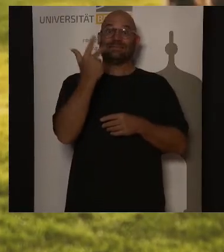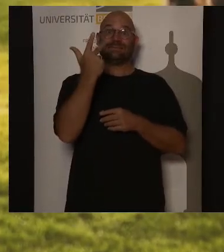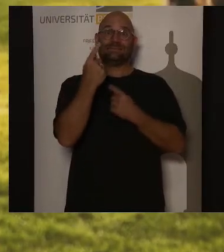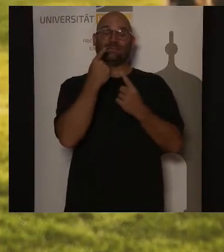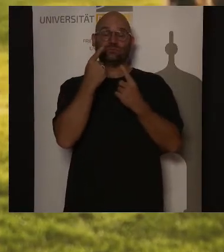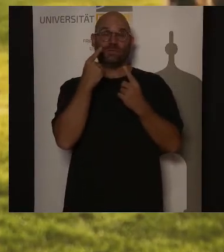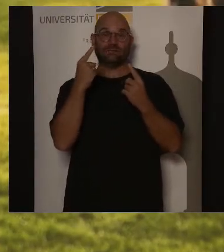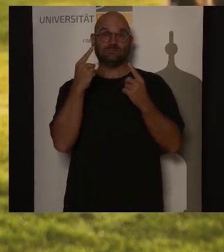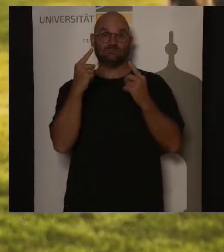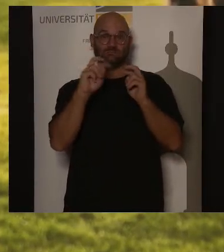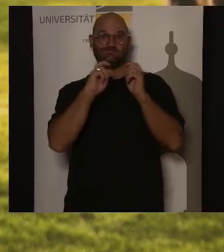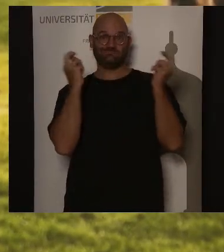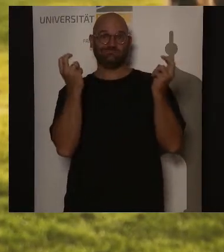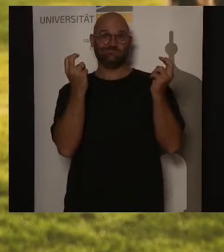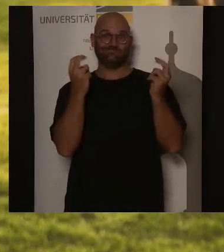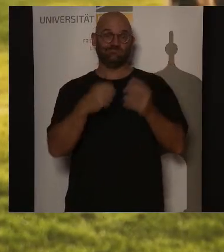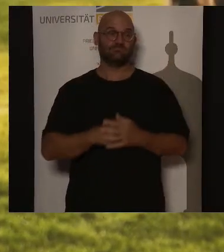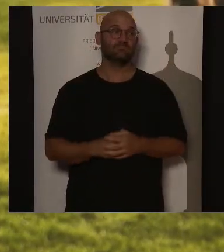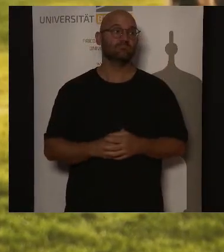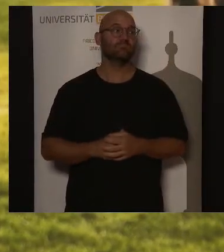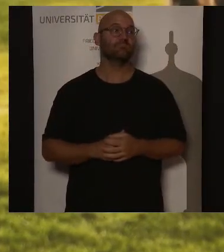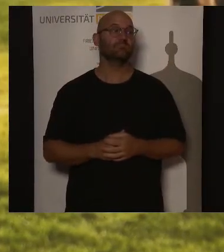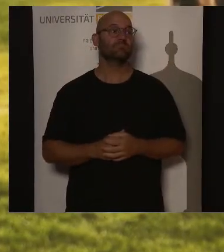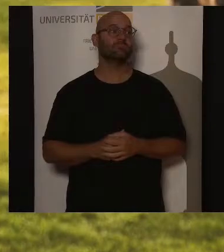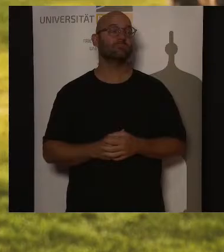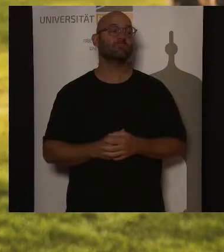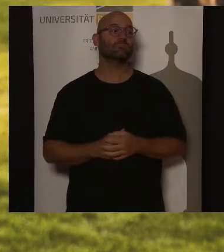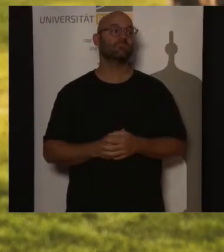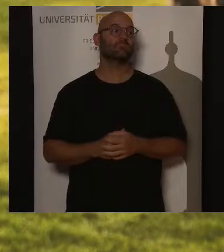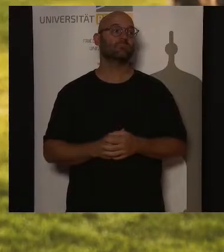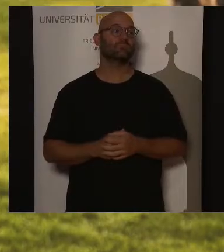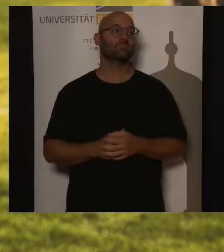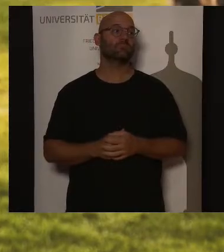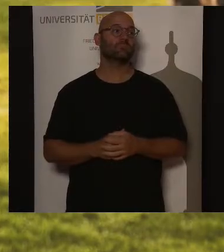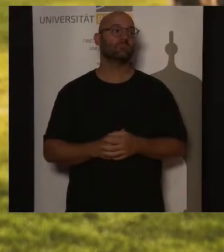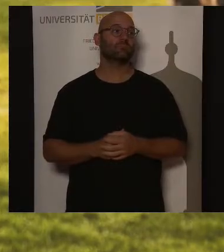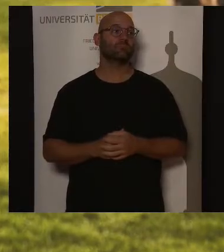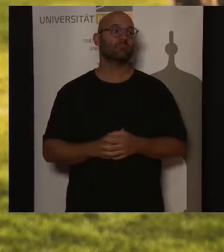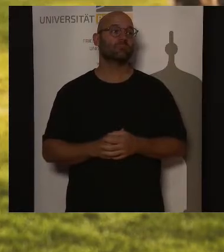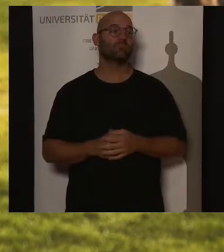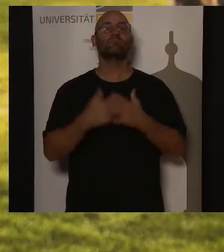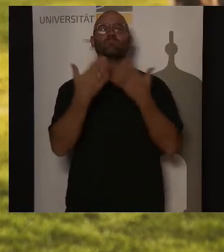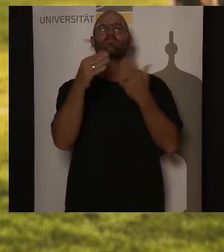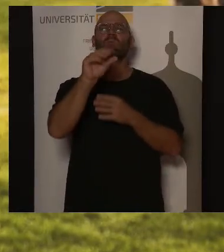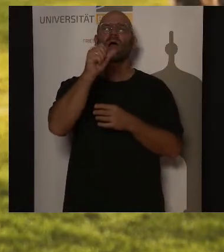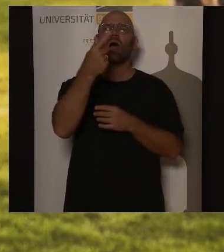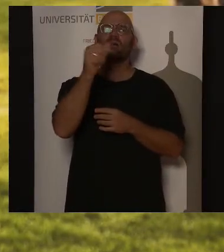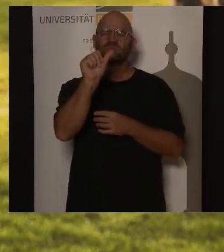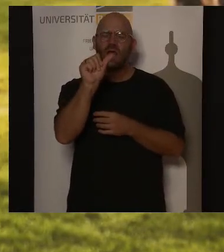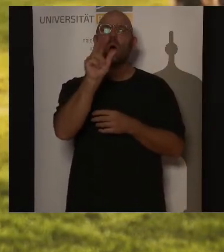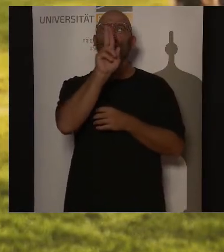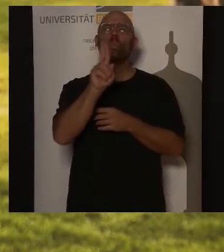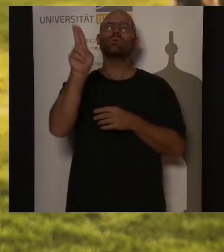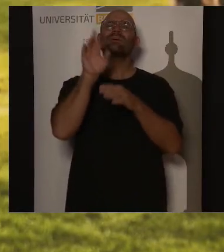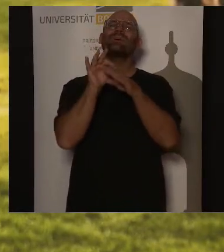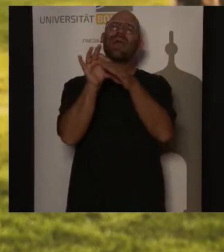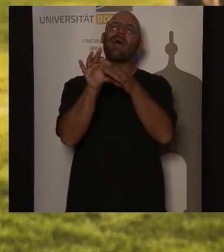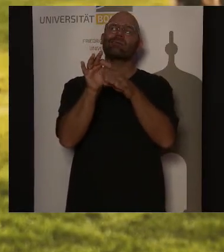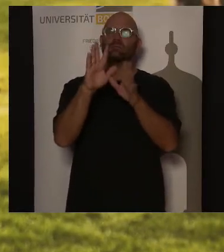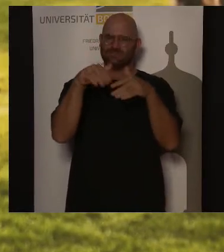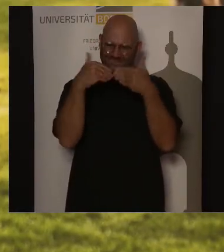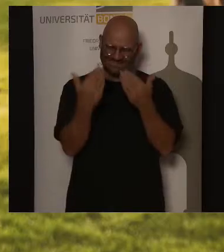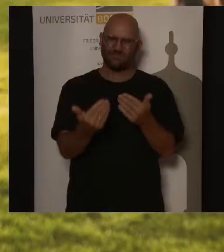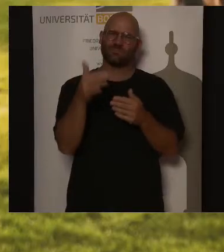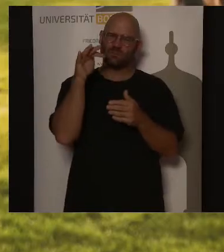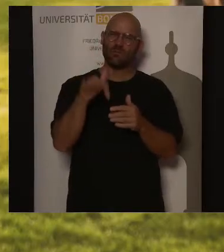second discussion round. We have a third one for you in store, so don't worry. We have the study compass and the ASTA study guide